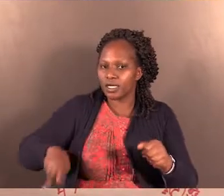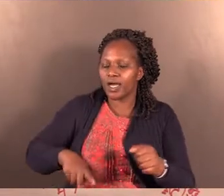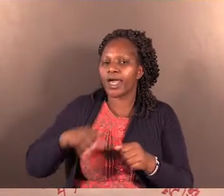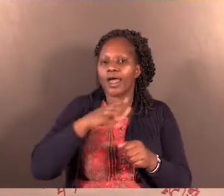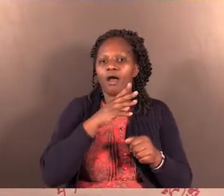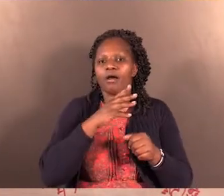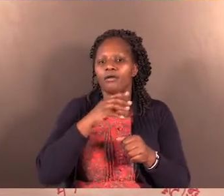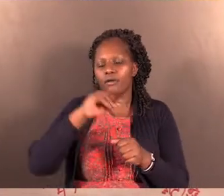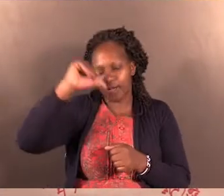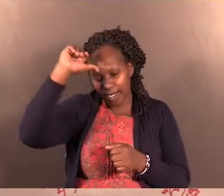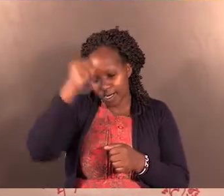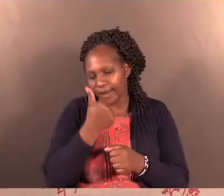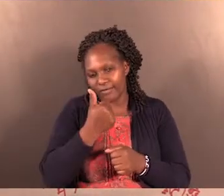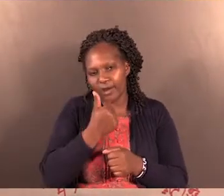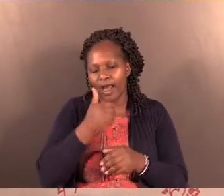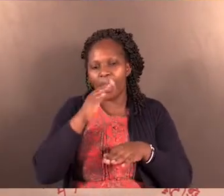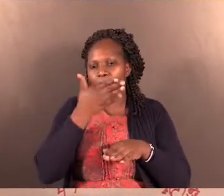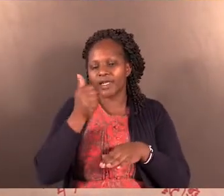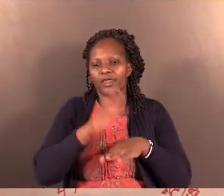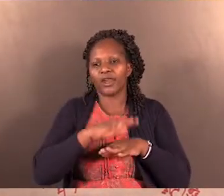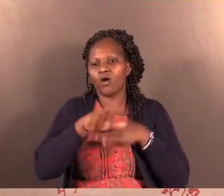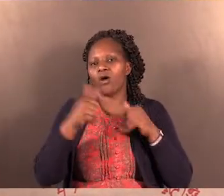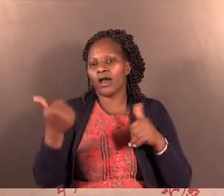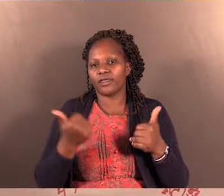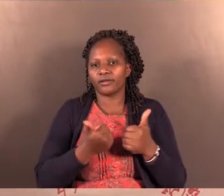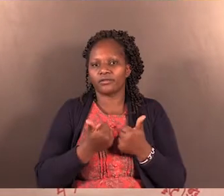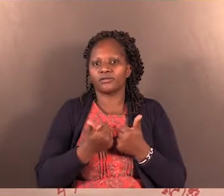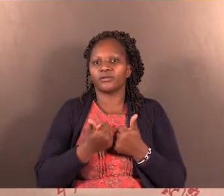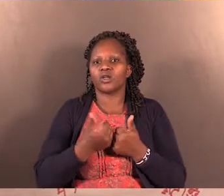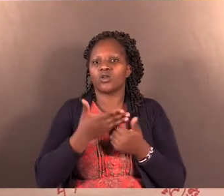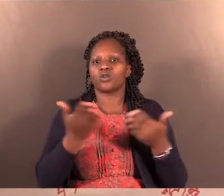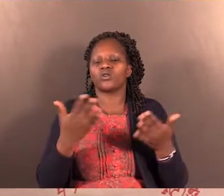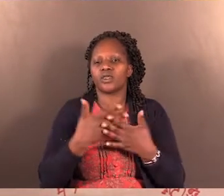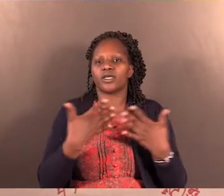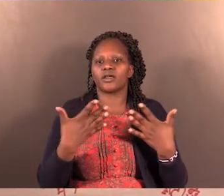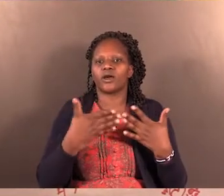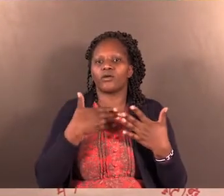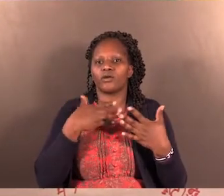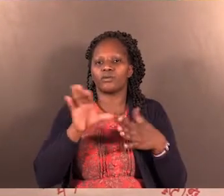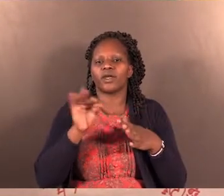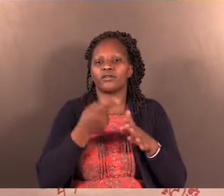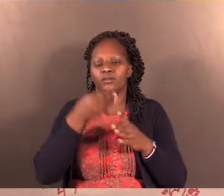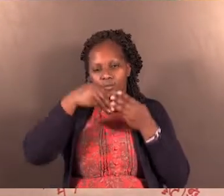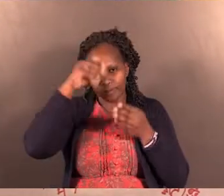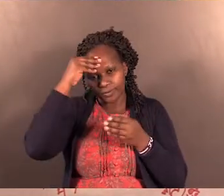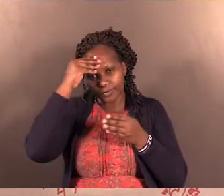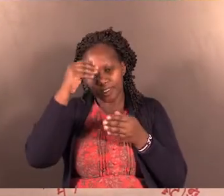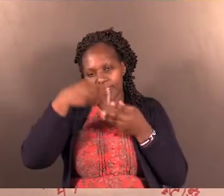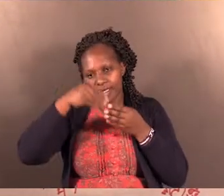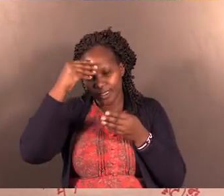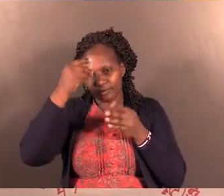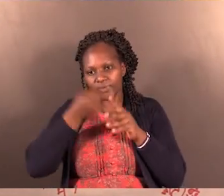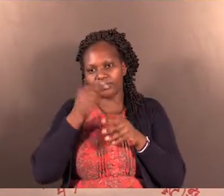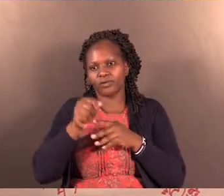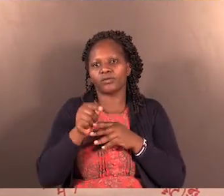was among the four and were better than all the others. So those are the things that we pick out from this study. And the